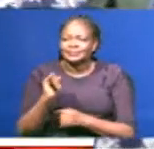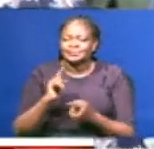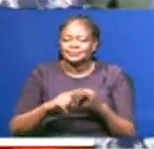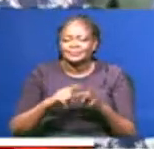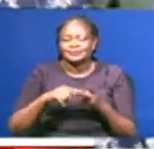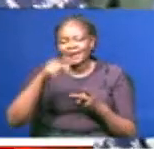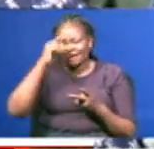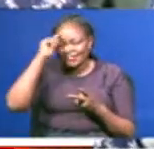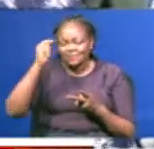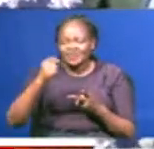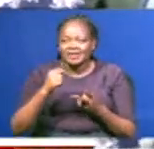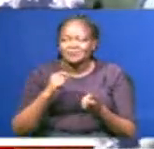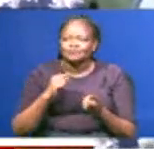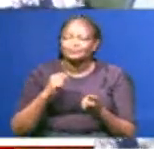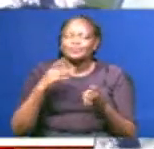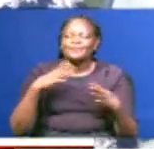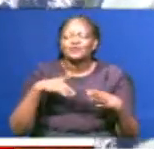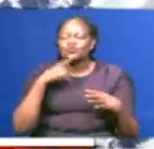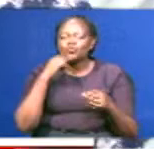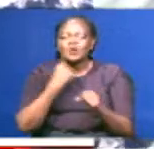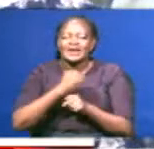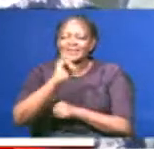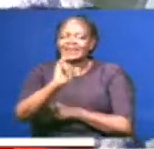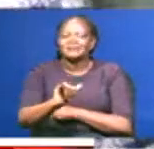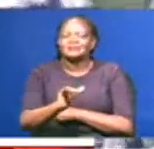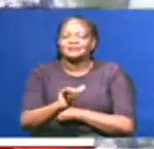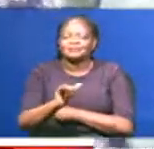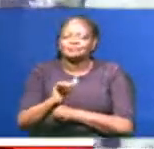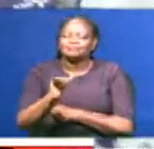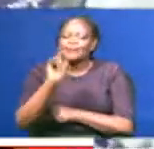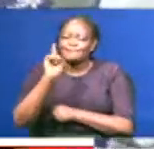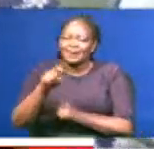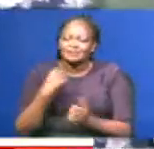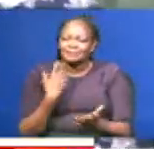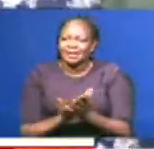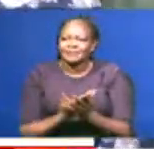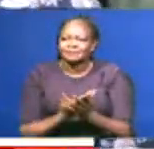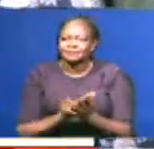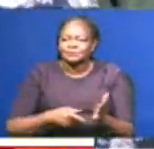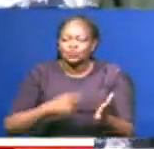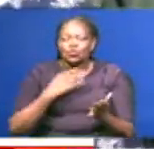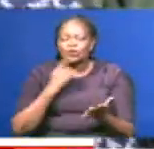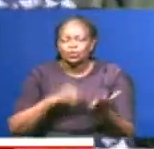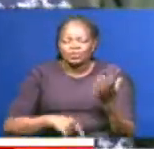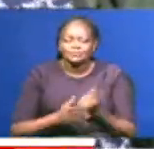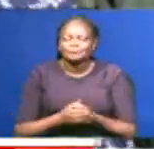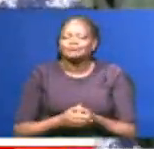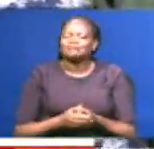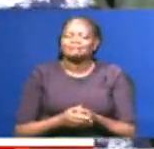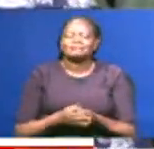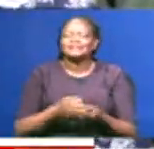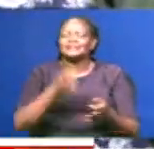yetu ya Kenya, yule ambaye alifanya hicho kitendo, akamatwe. Sisi tunataka haki itendeke.